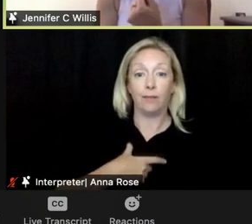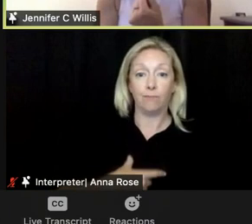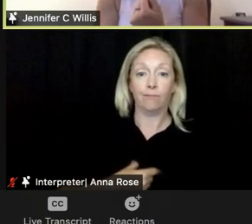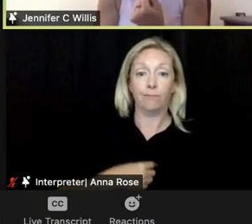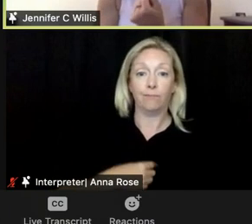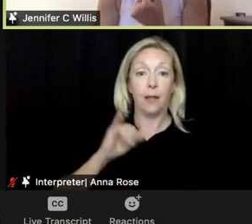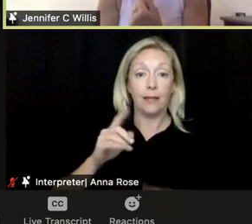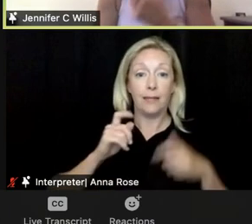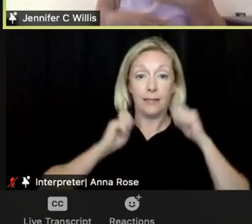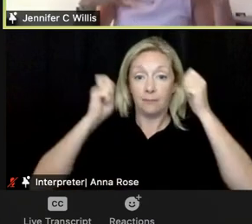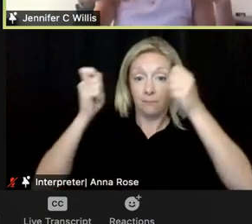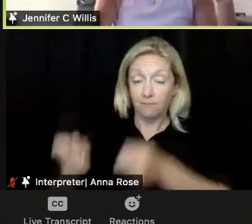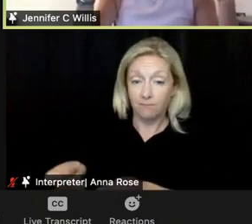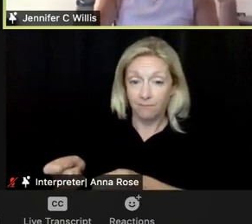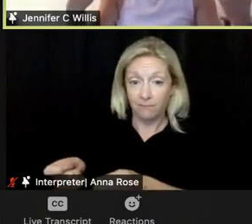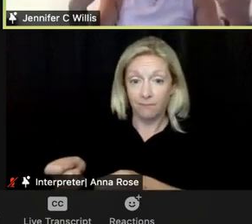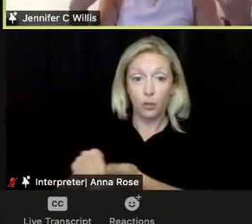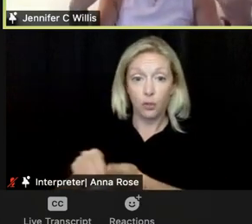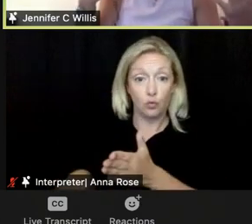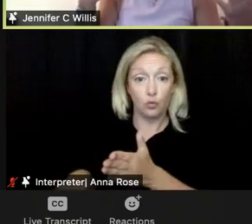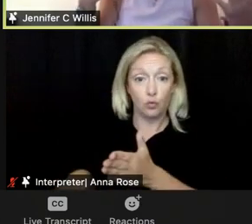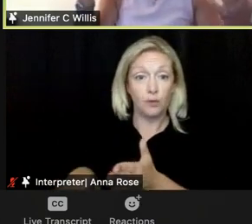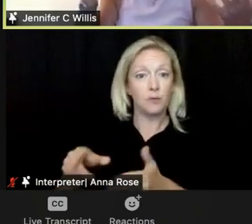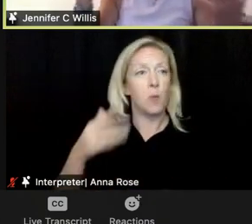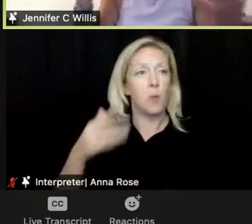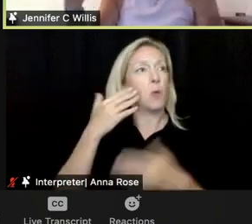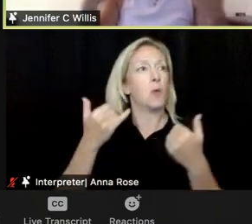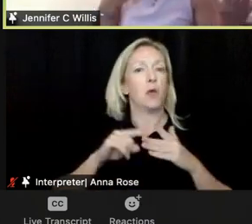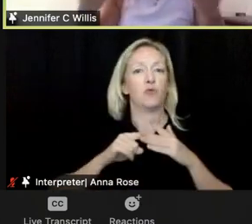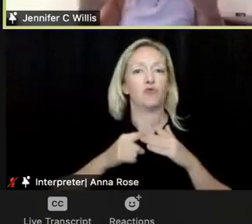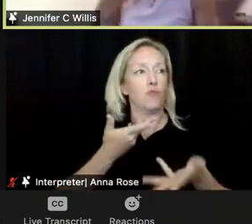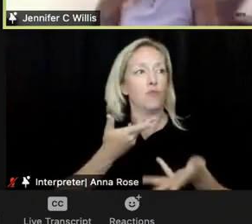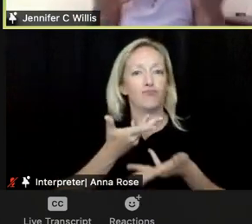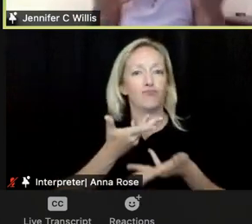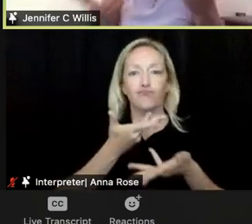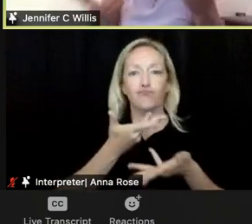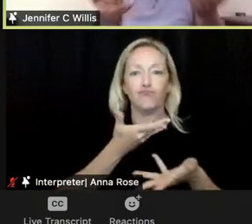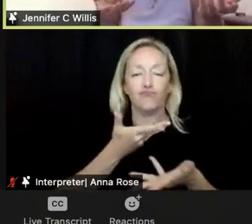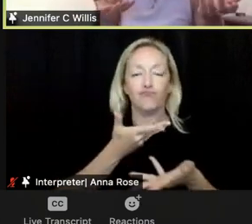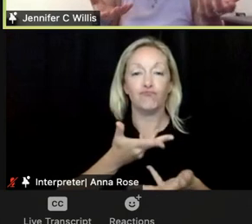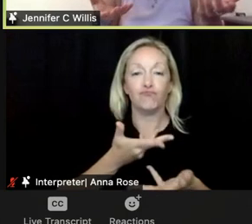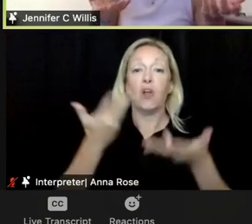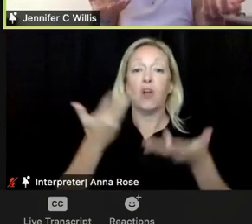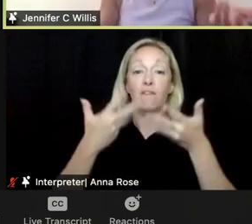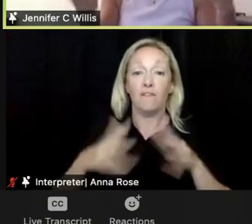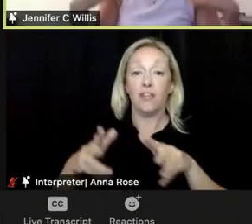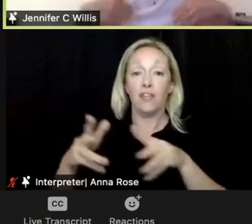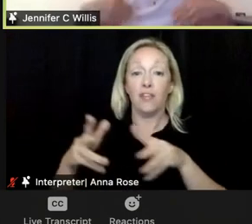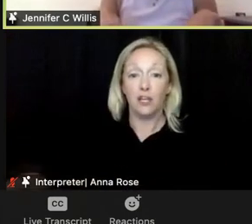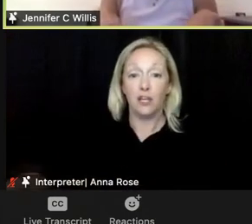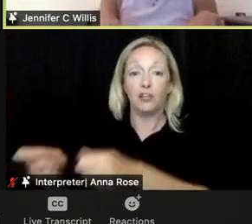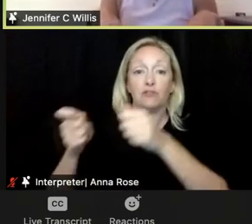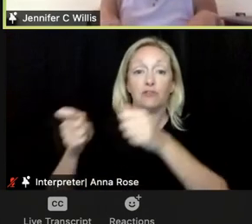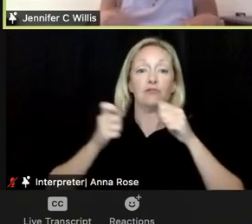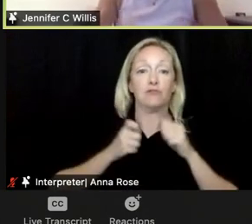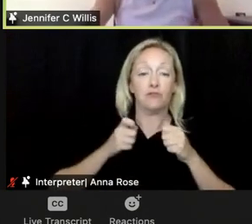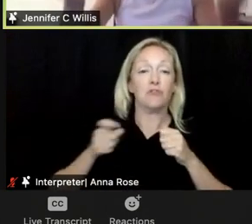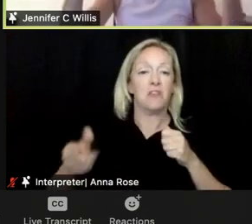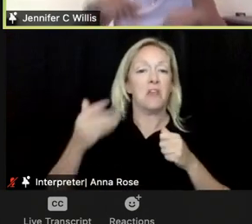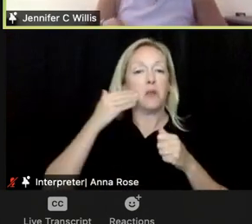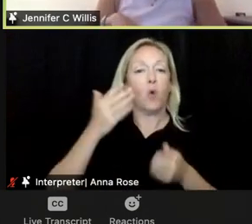your bracelet or whatever it is, to say it's now time to start this interaction or therapy session. And then when you leave